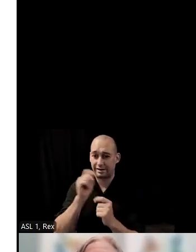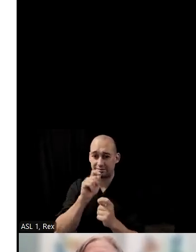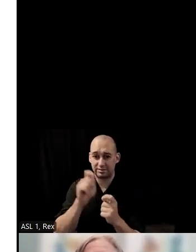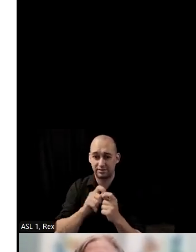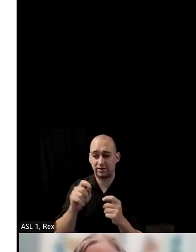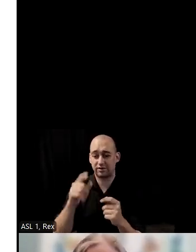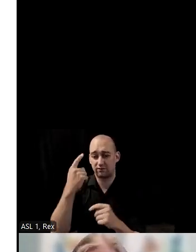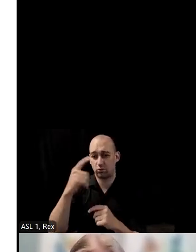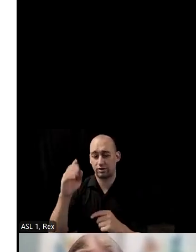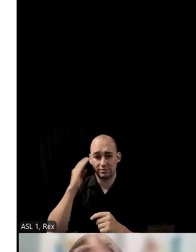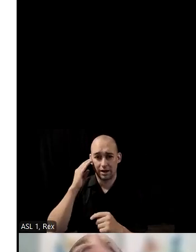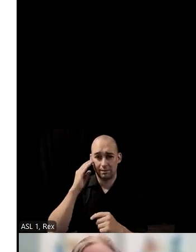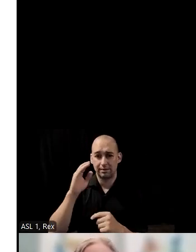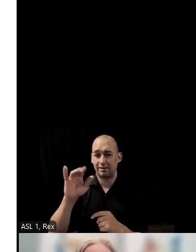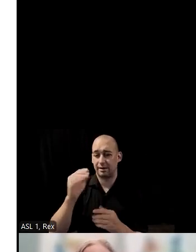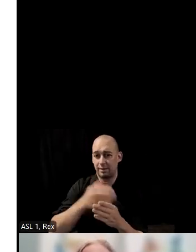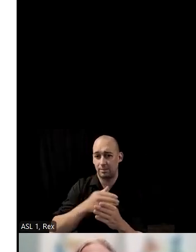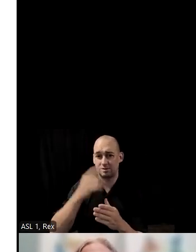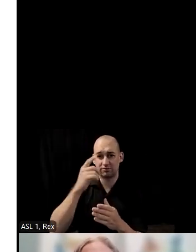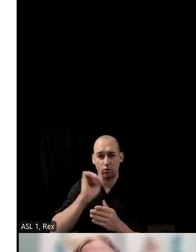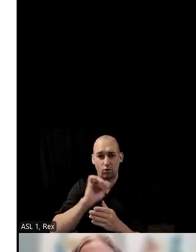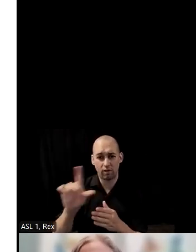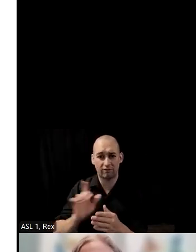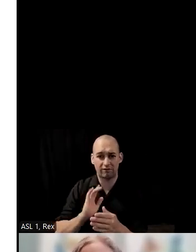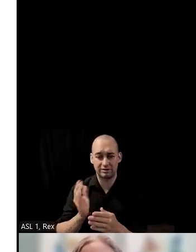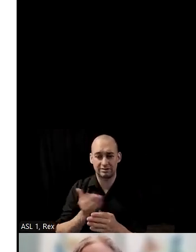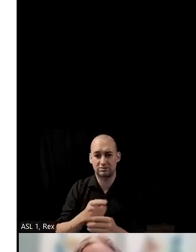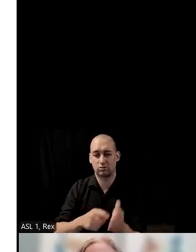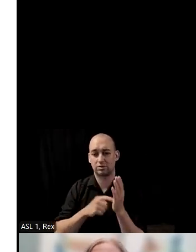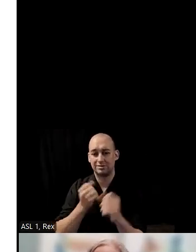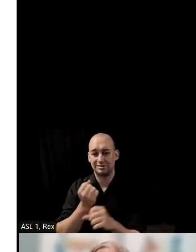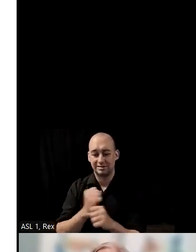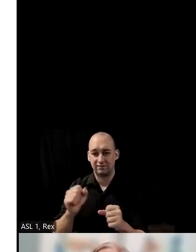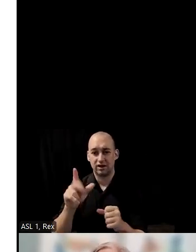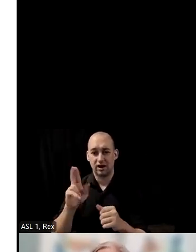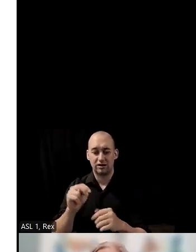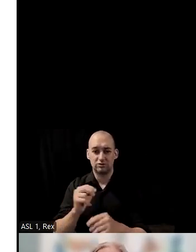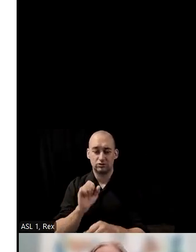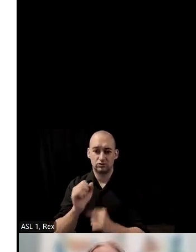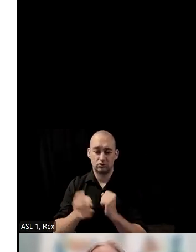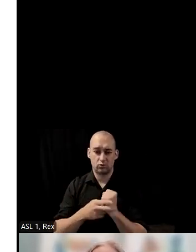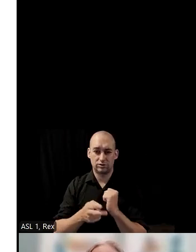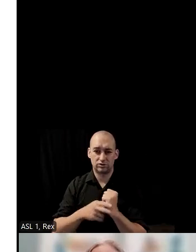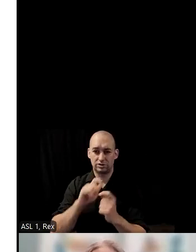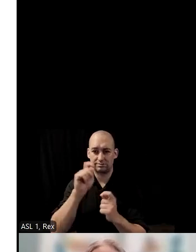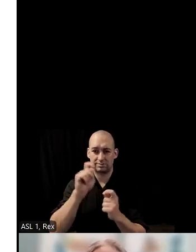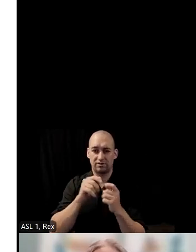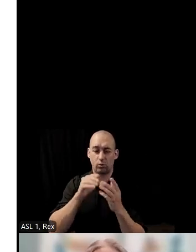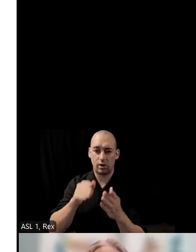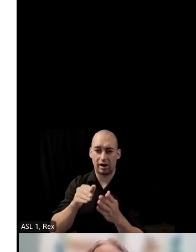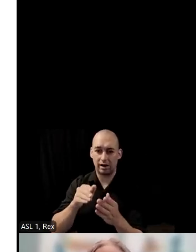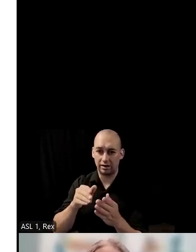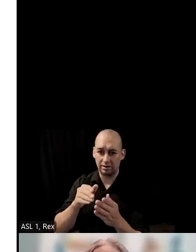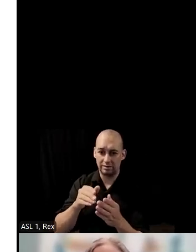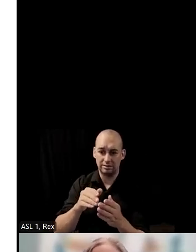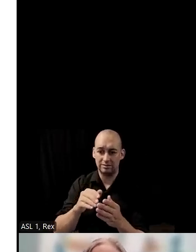This is for all of us, and just requires safe gun storage in a very particular way. So it's not you've decided a